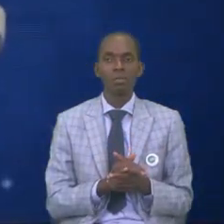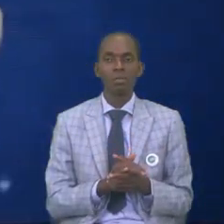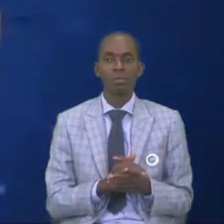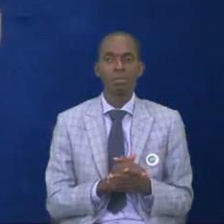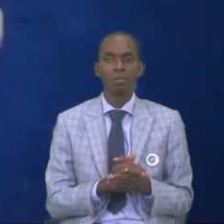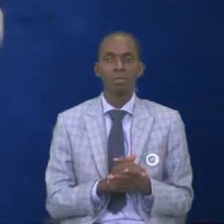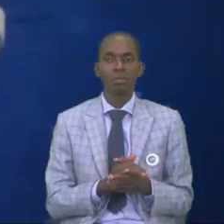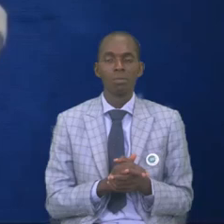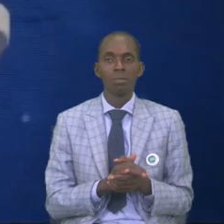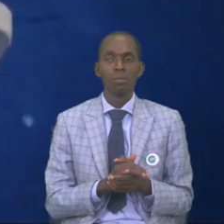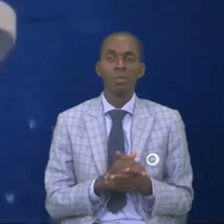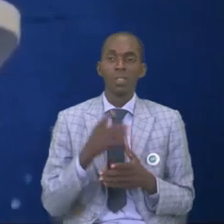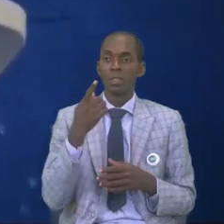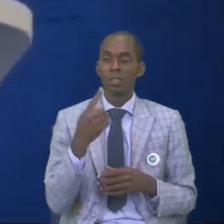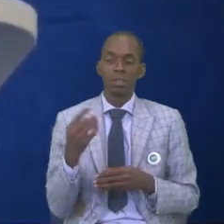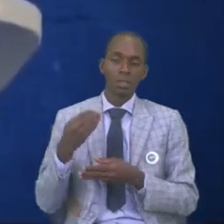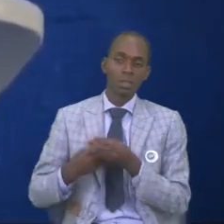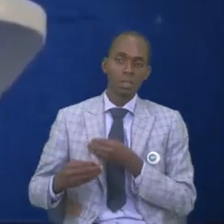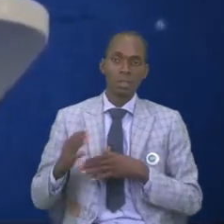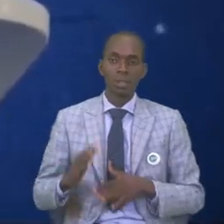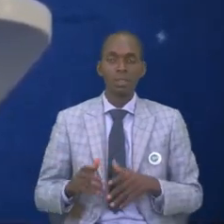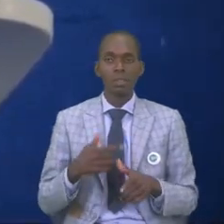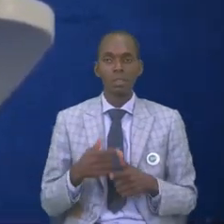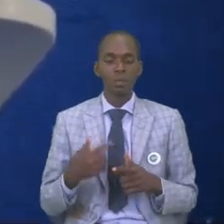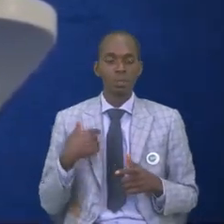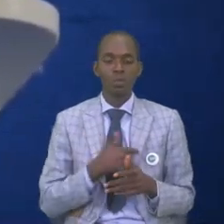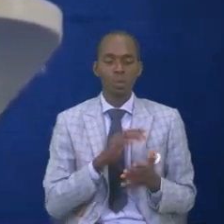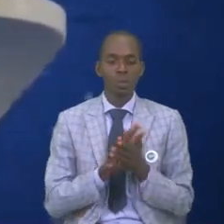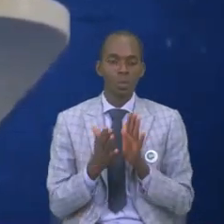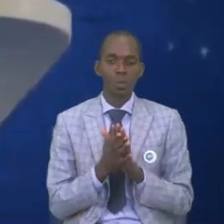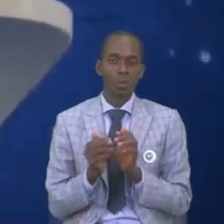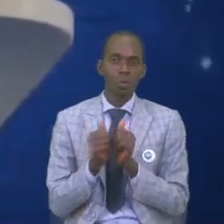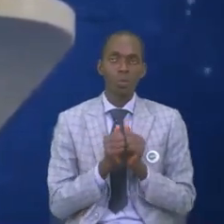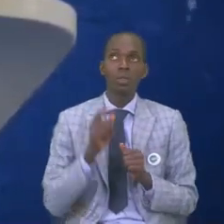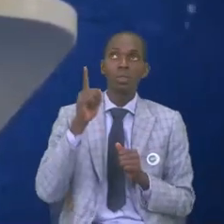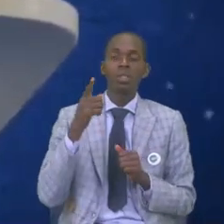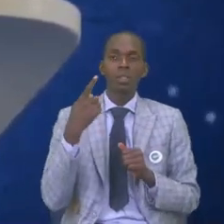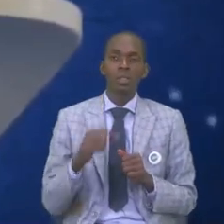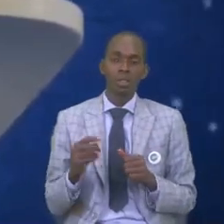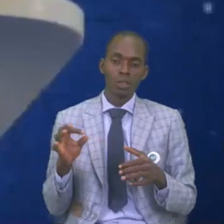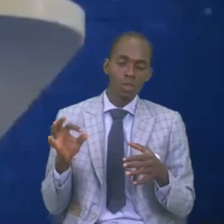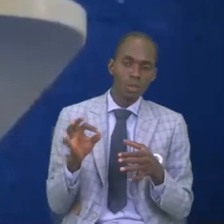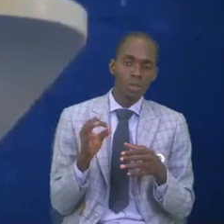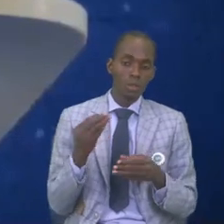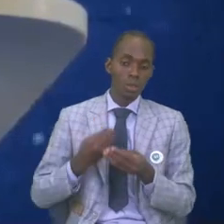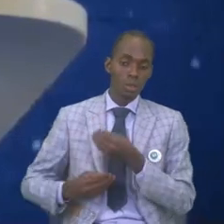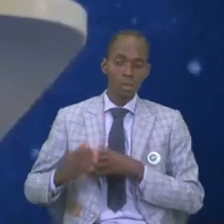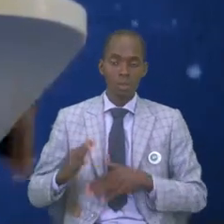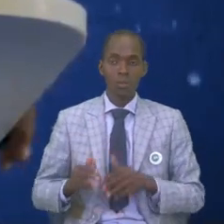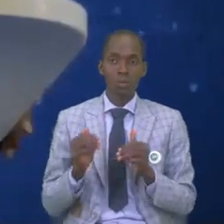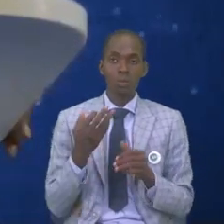the heir, and they will become with him heirs of God and joint